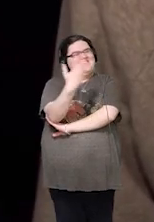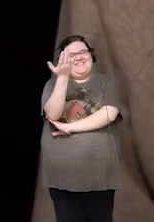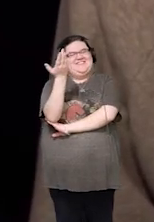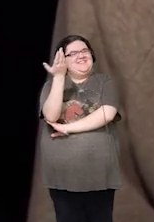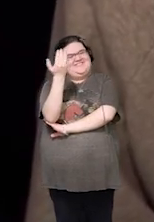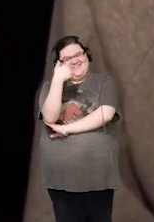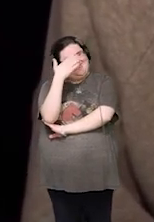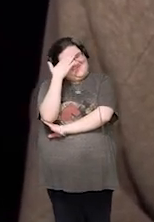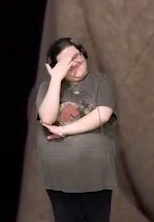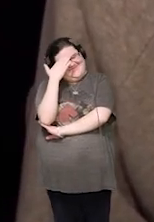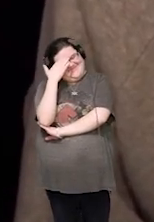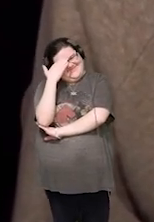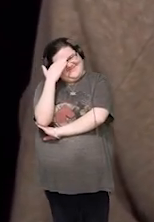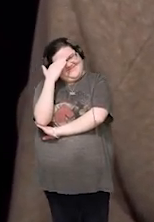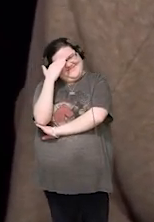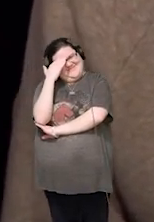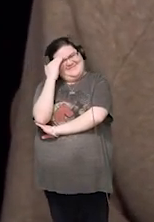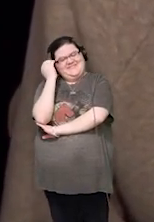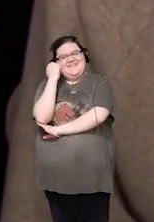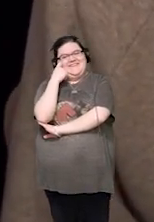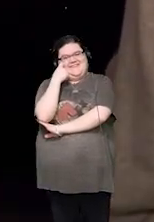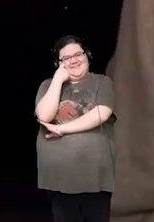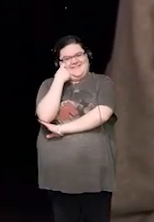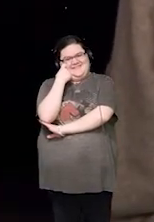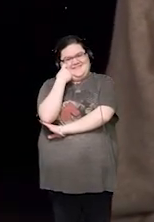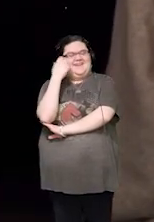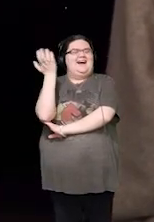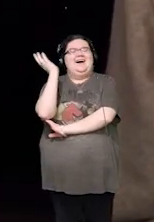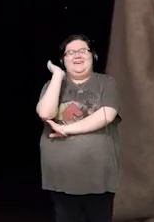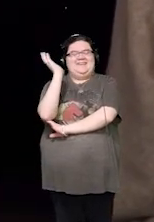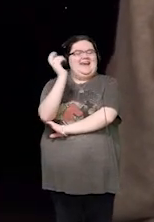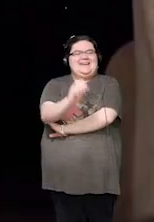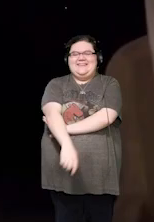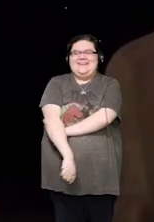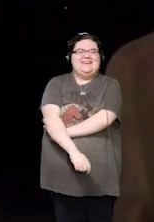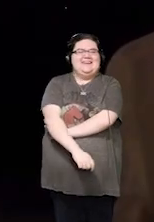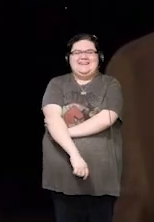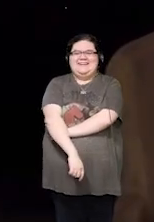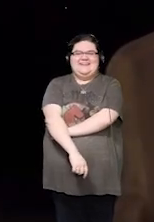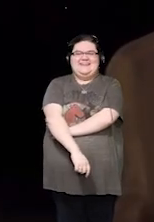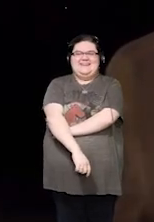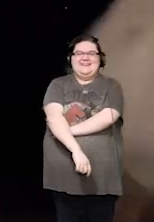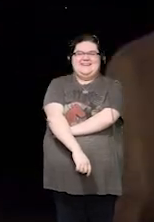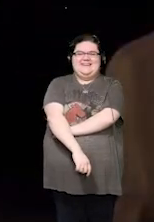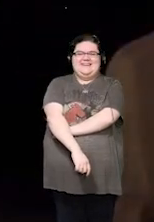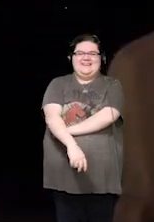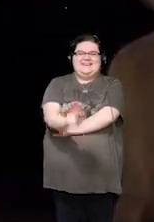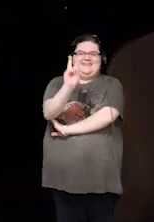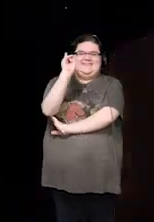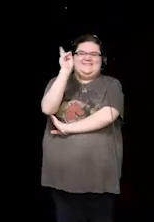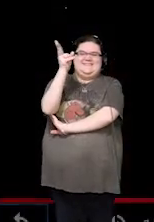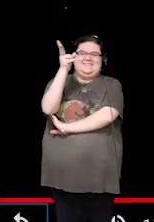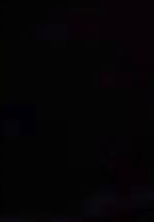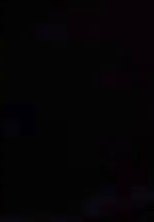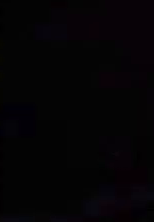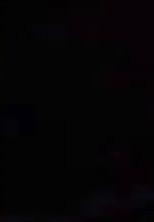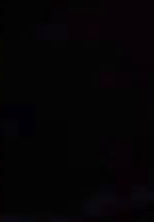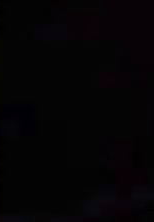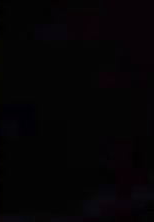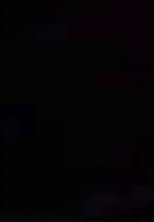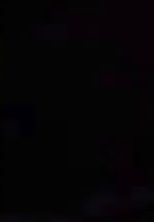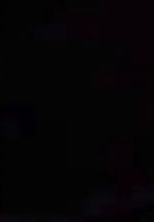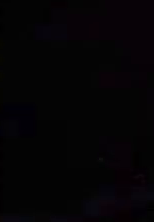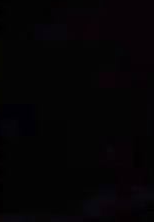great Christmas. We will see you guys sometime. I don't know. Thanks for watching. Check us out in the description down below. And peace.